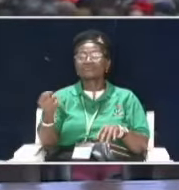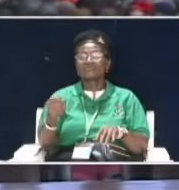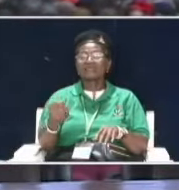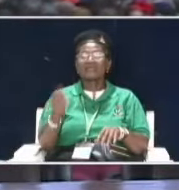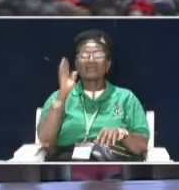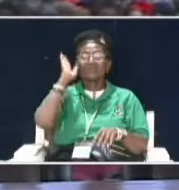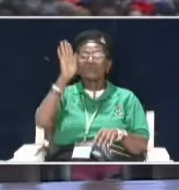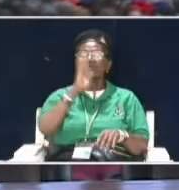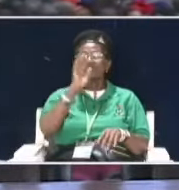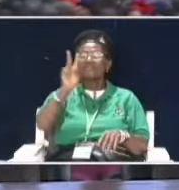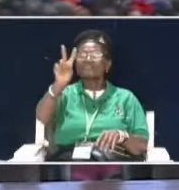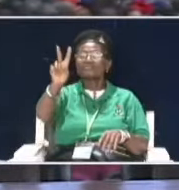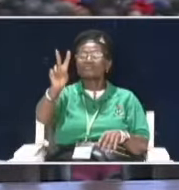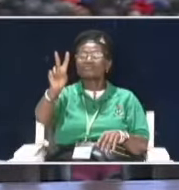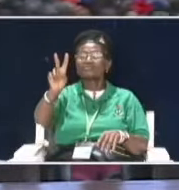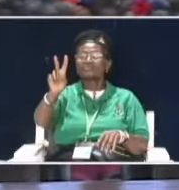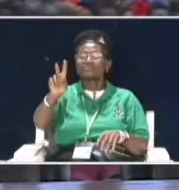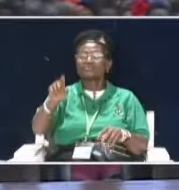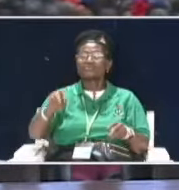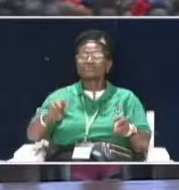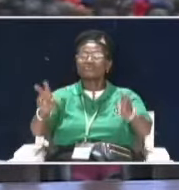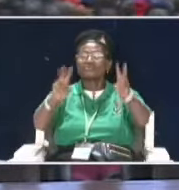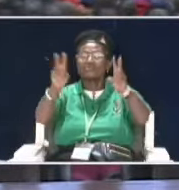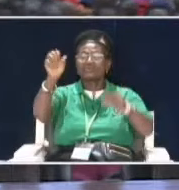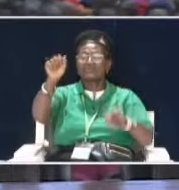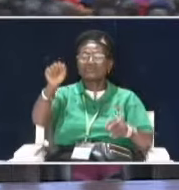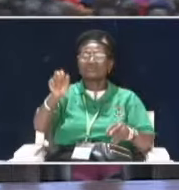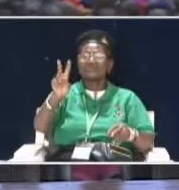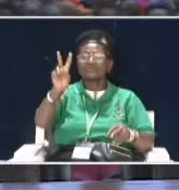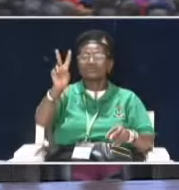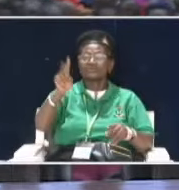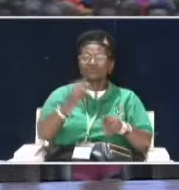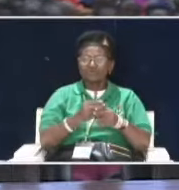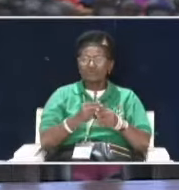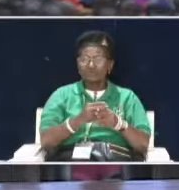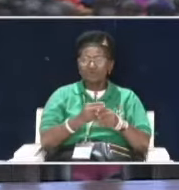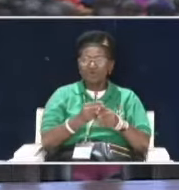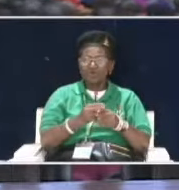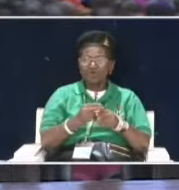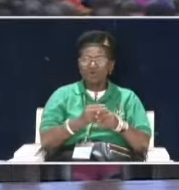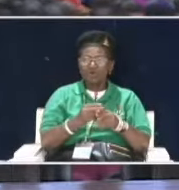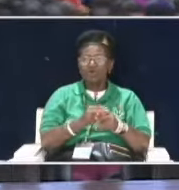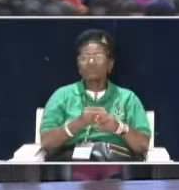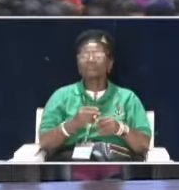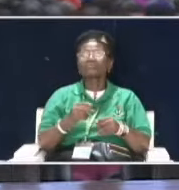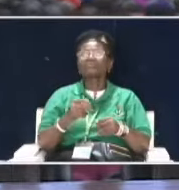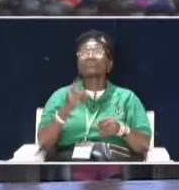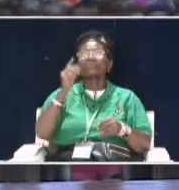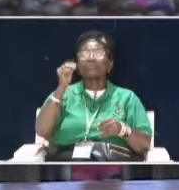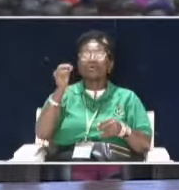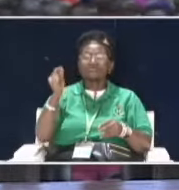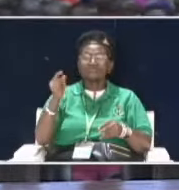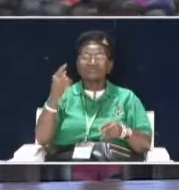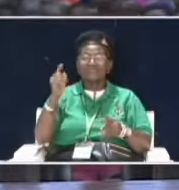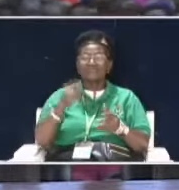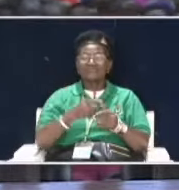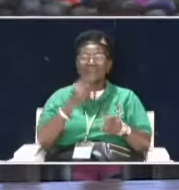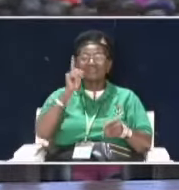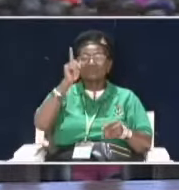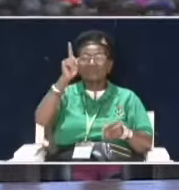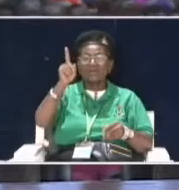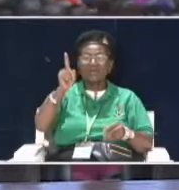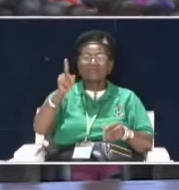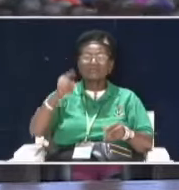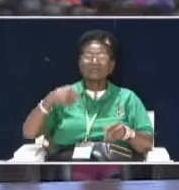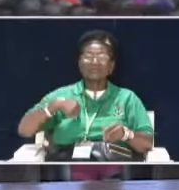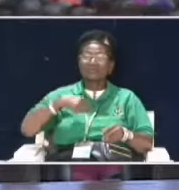sections. Two short ones. The first one, we want to